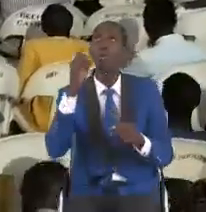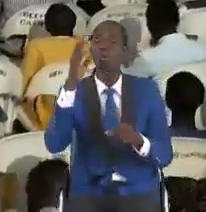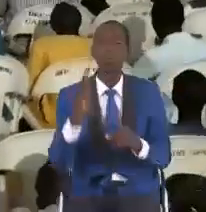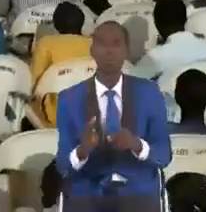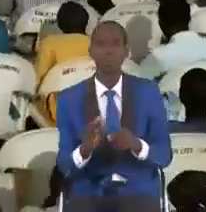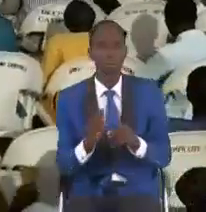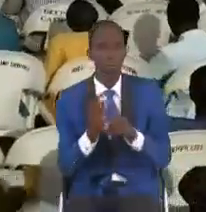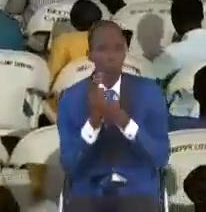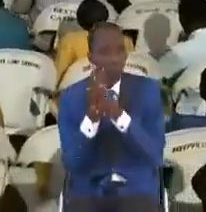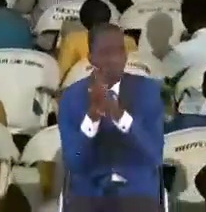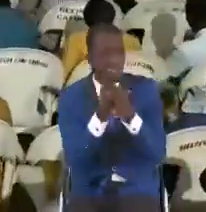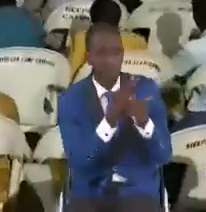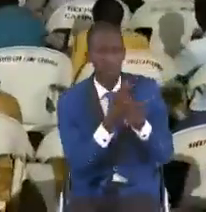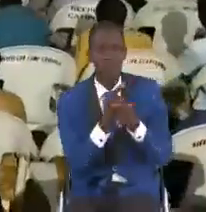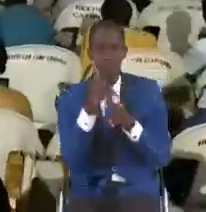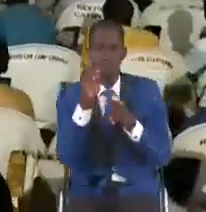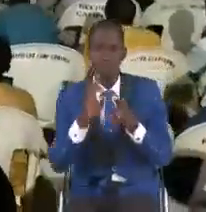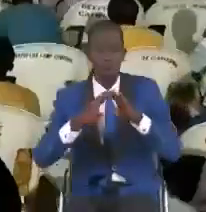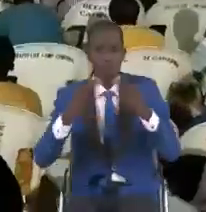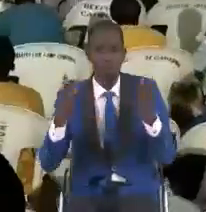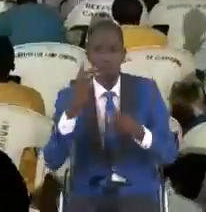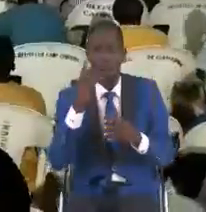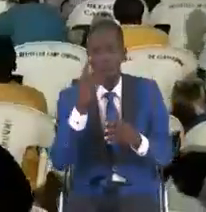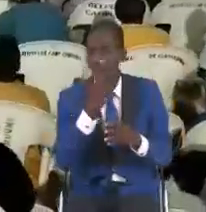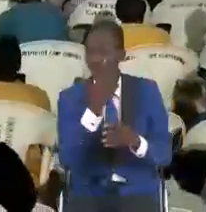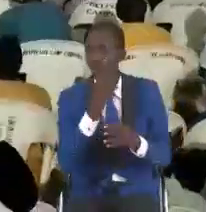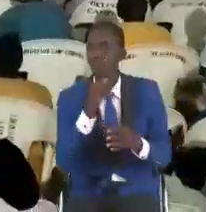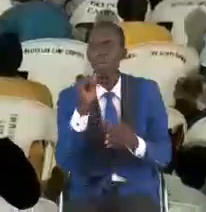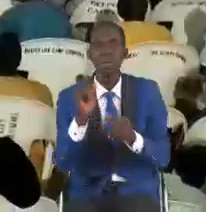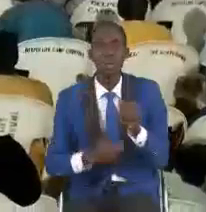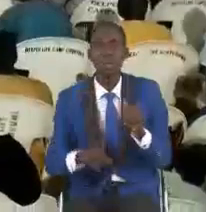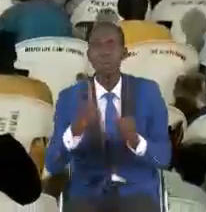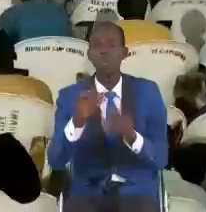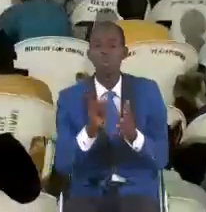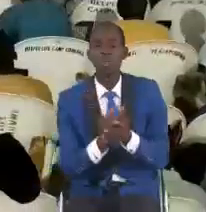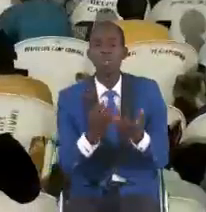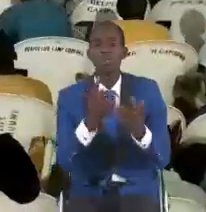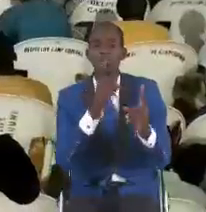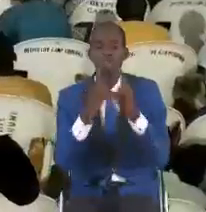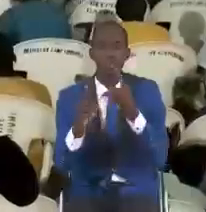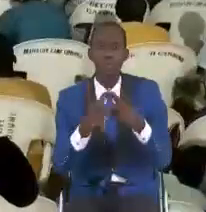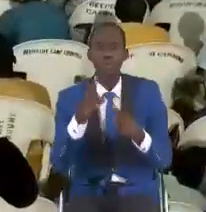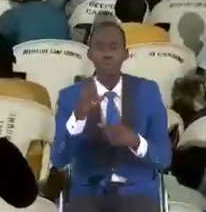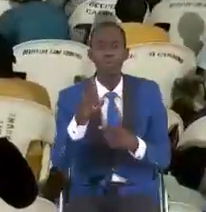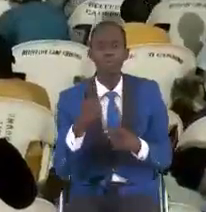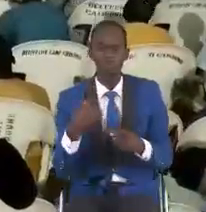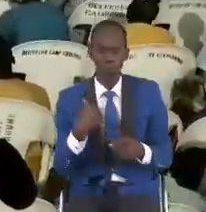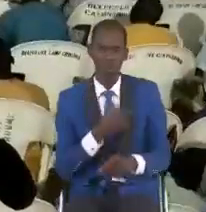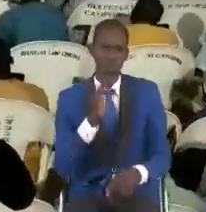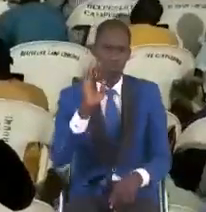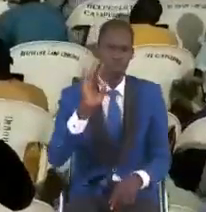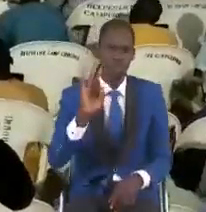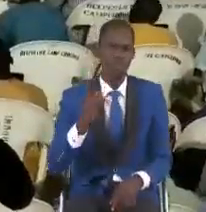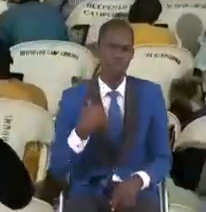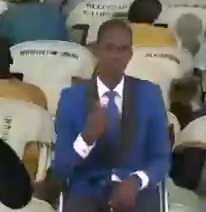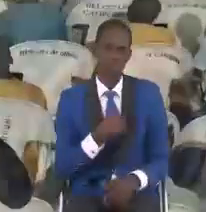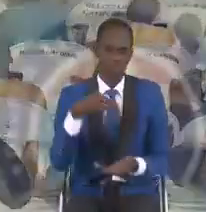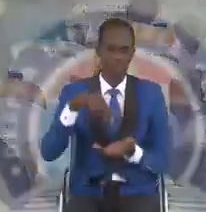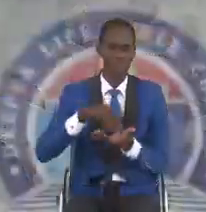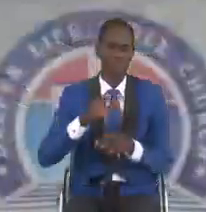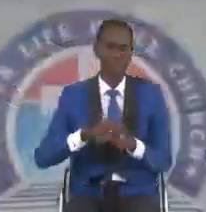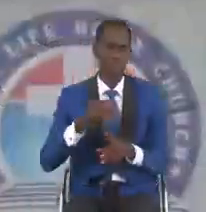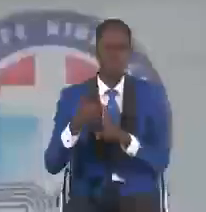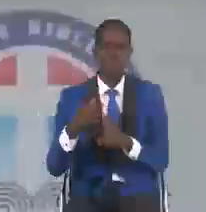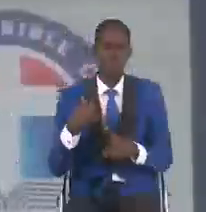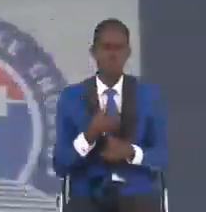Watch. You must open your eyes. It's not everybody that comes to you and says, we're preaching the word, we're standing on the word, we're bishops,